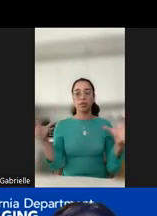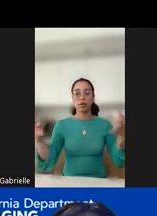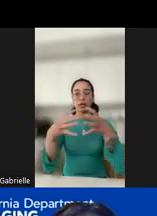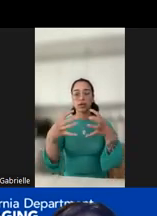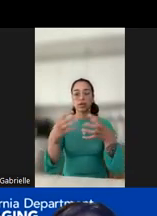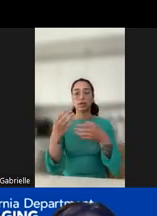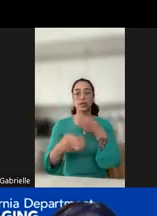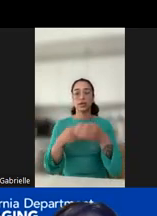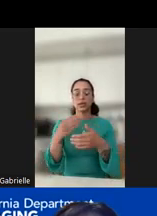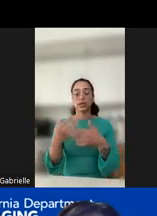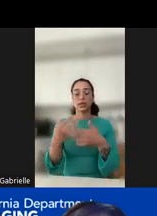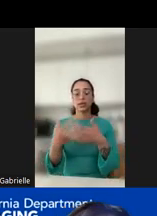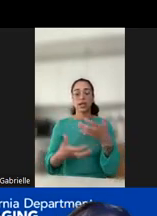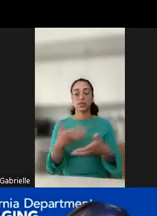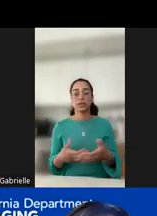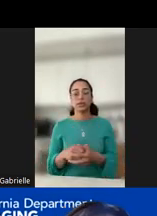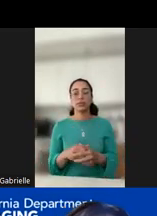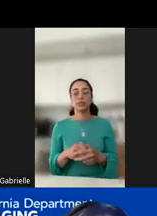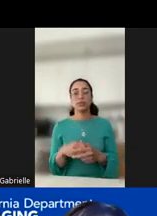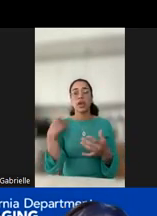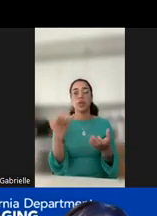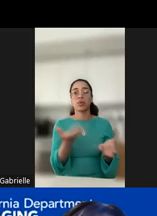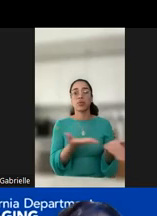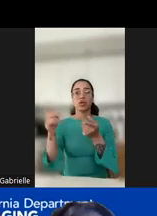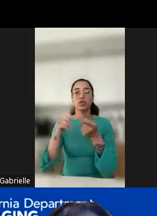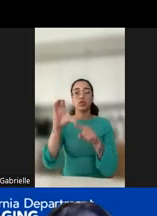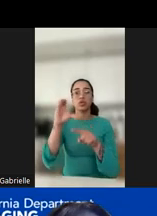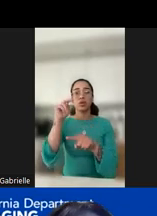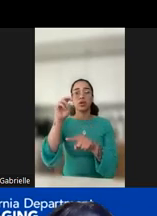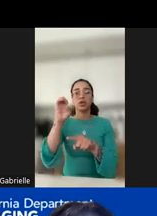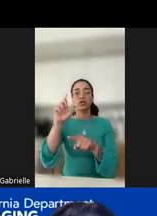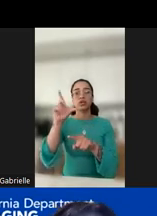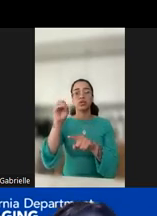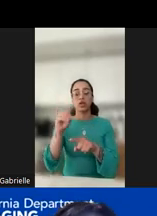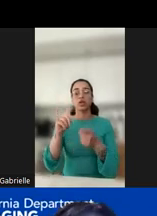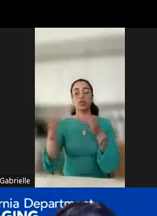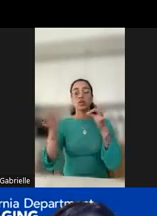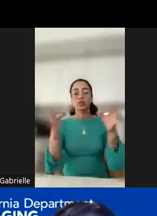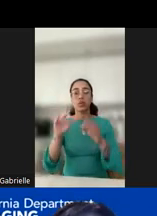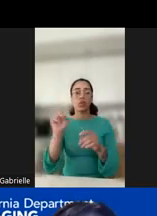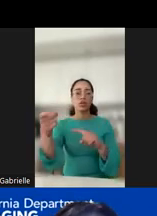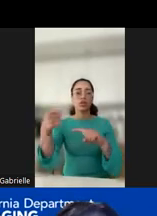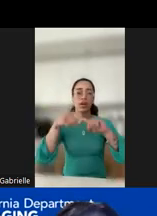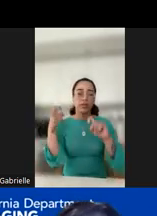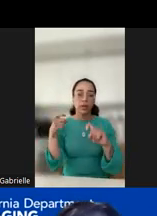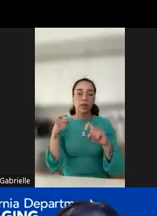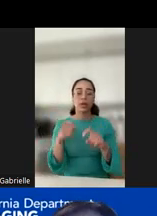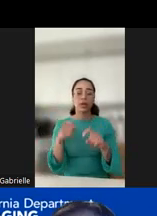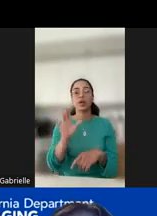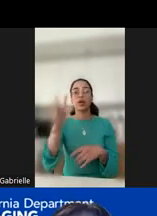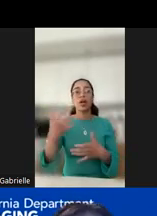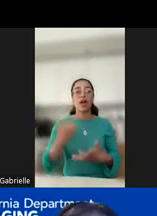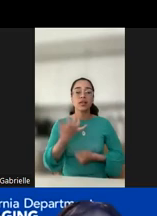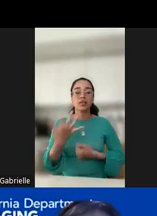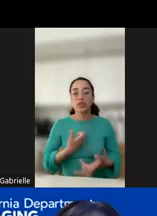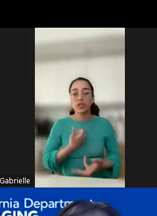to Consuelo to just say a few words about where she comes from and her aspirations. You'll